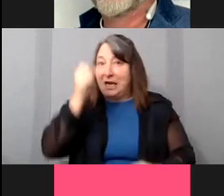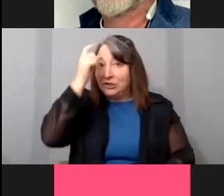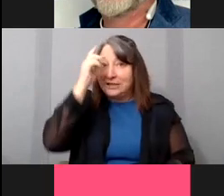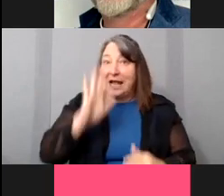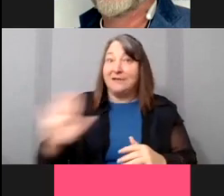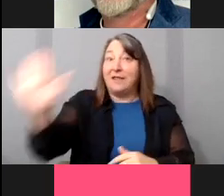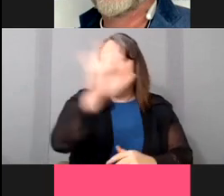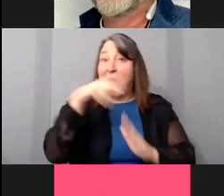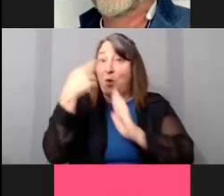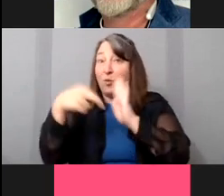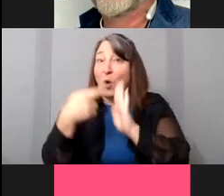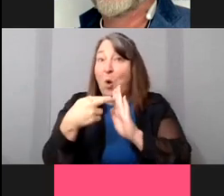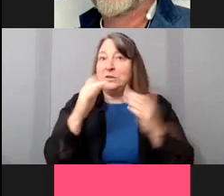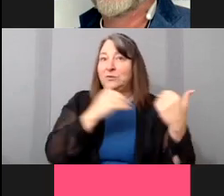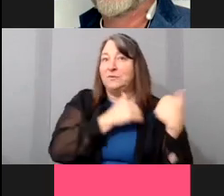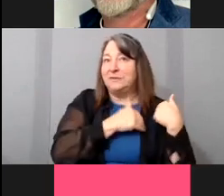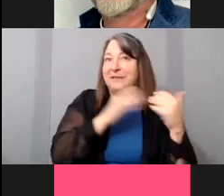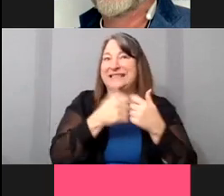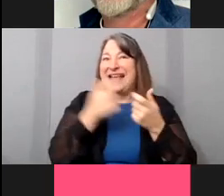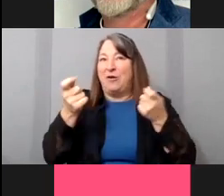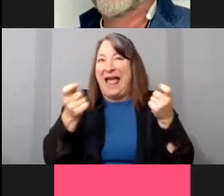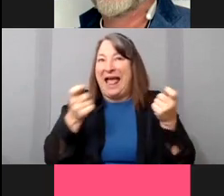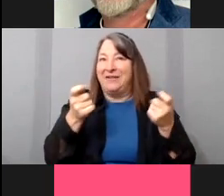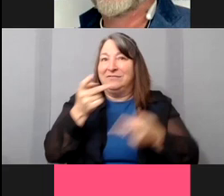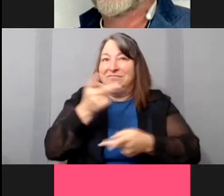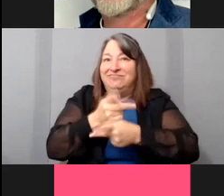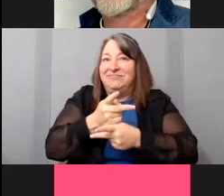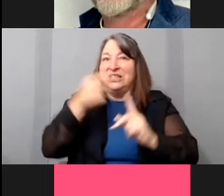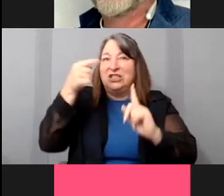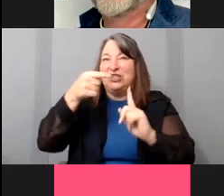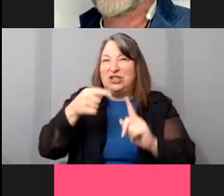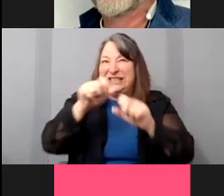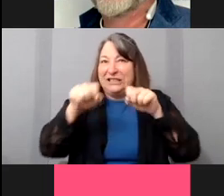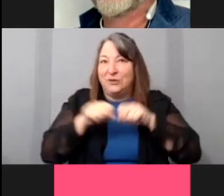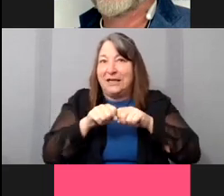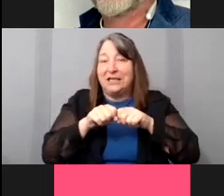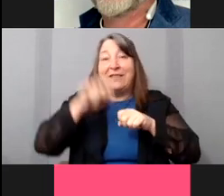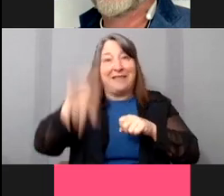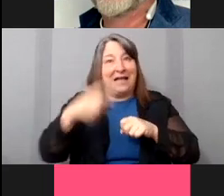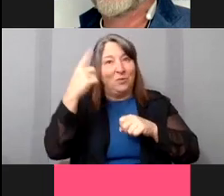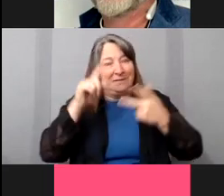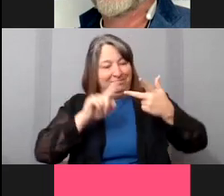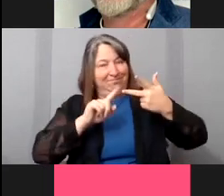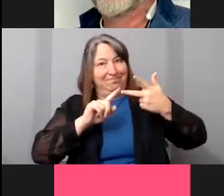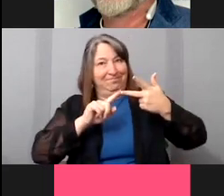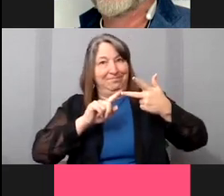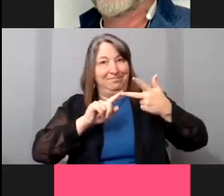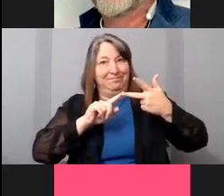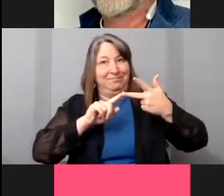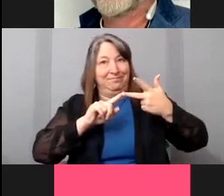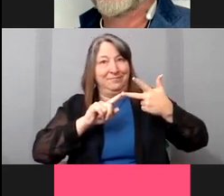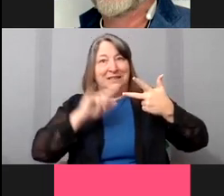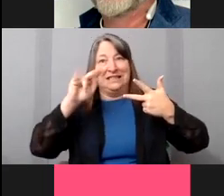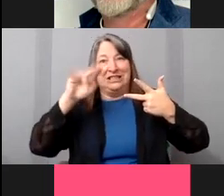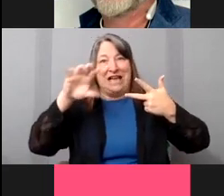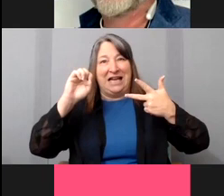and responsibilities and how to handle certain circumstances. This was the one standard area that in Janice